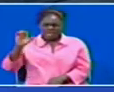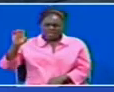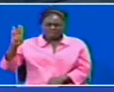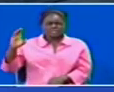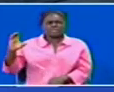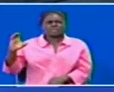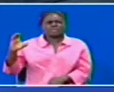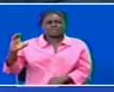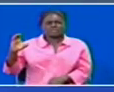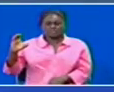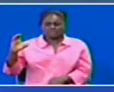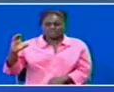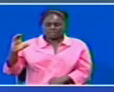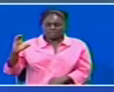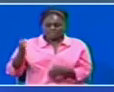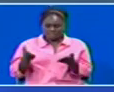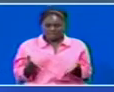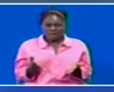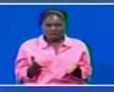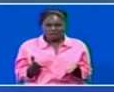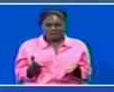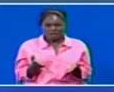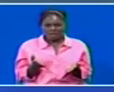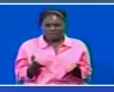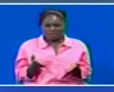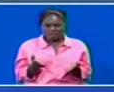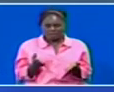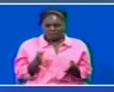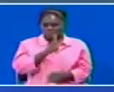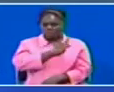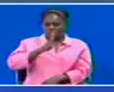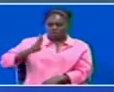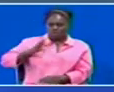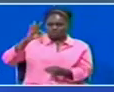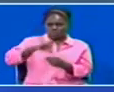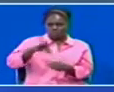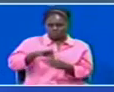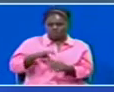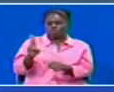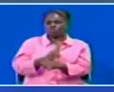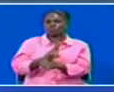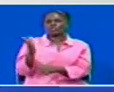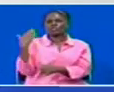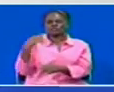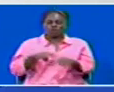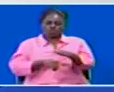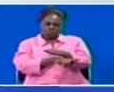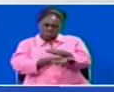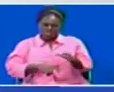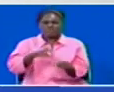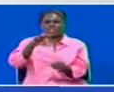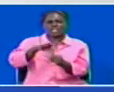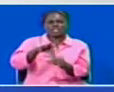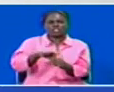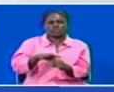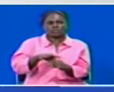IEBC, not as presently constituted, but as an electoral body, has been used to rig elections